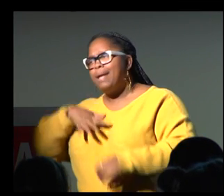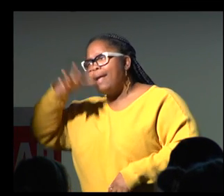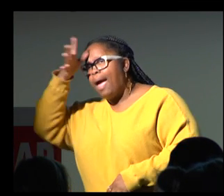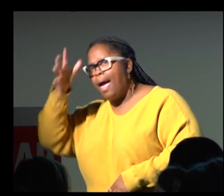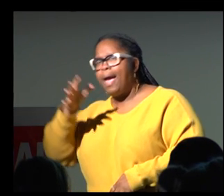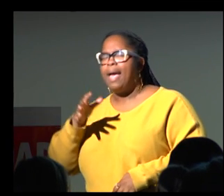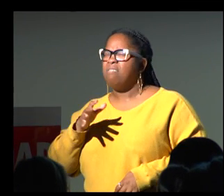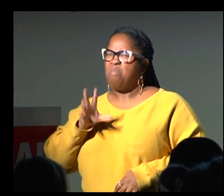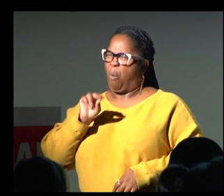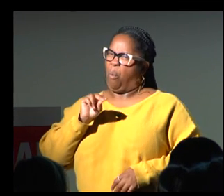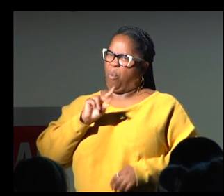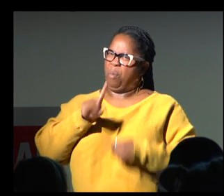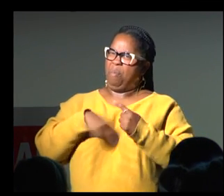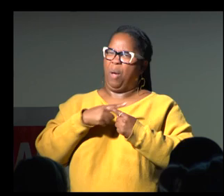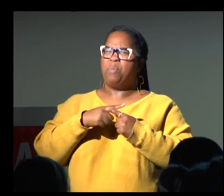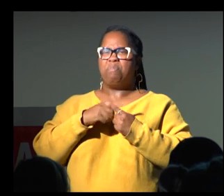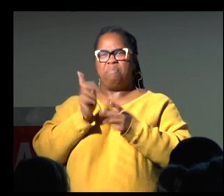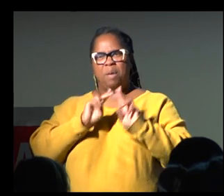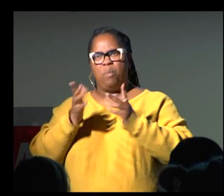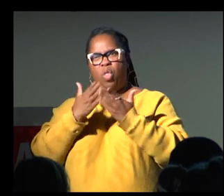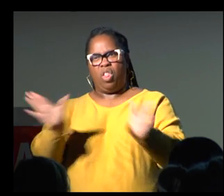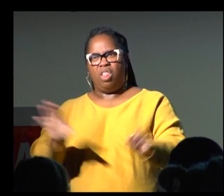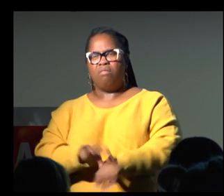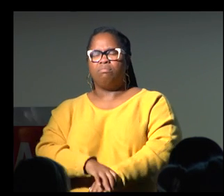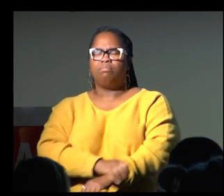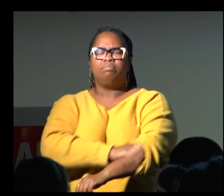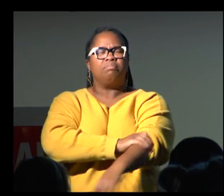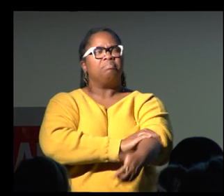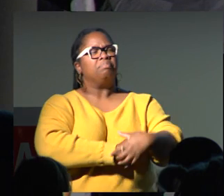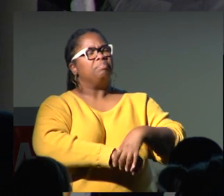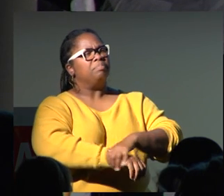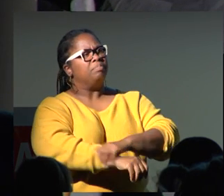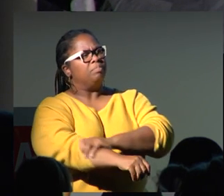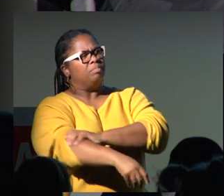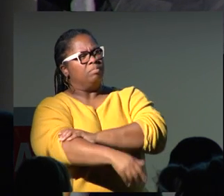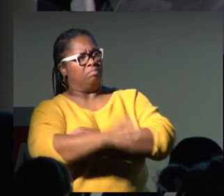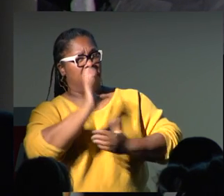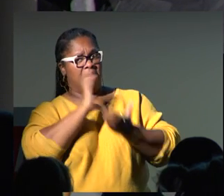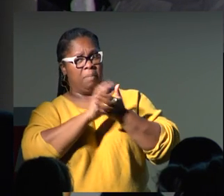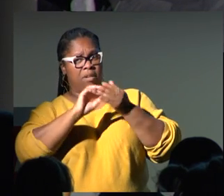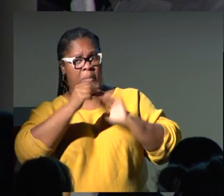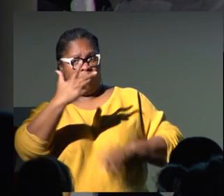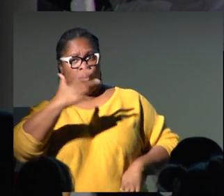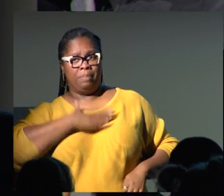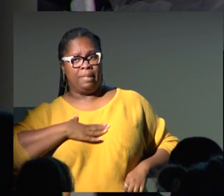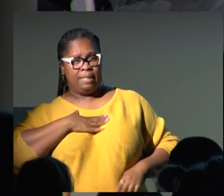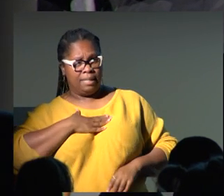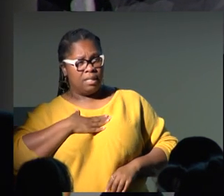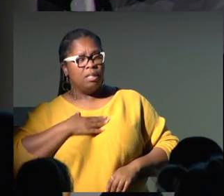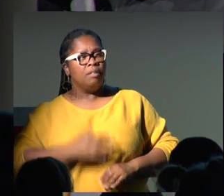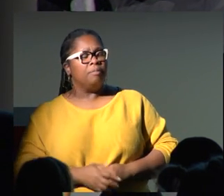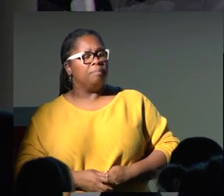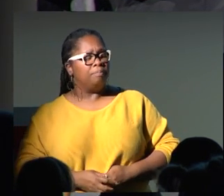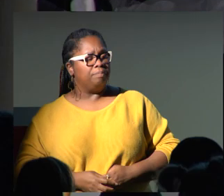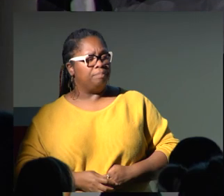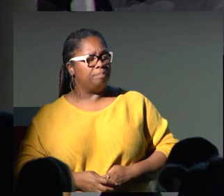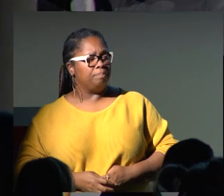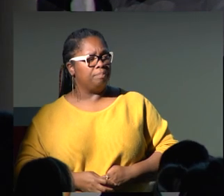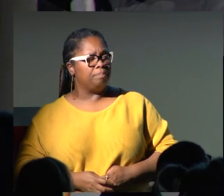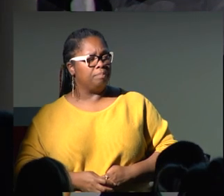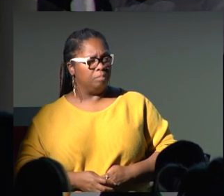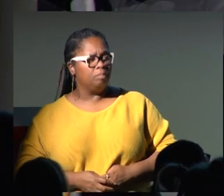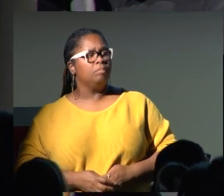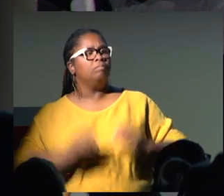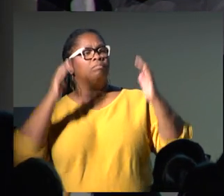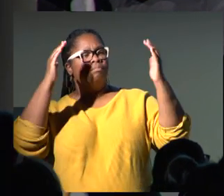about people at large. So can I have image number three, guys? Okay, so